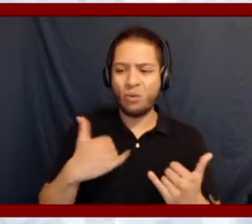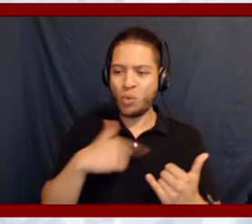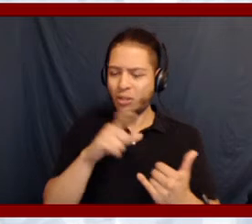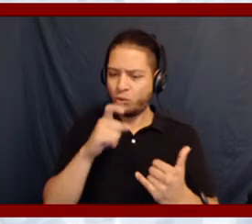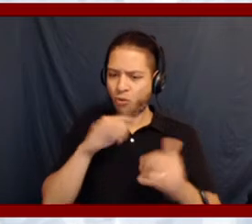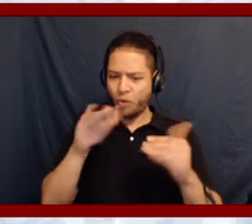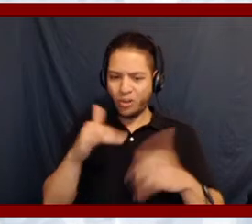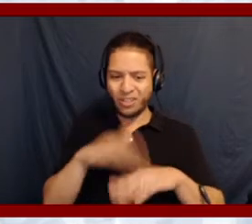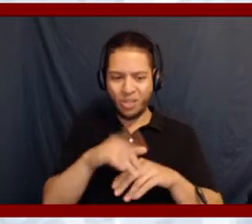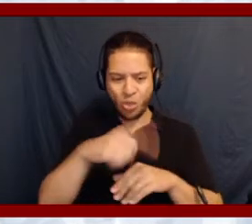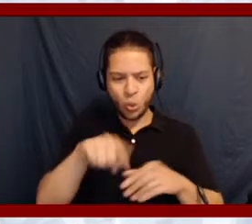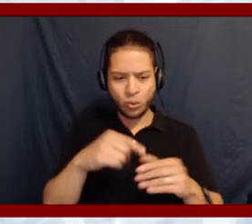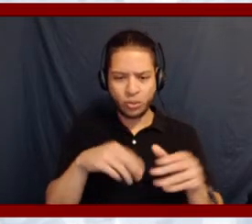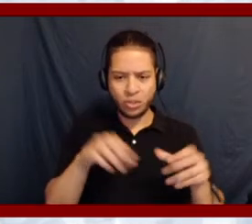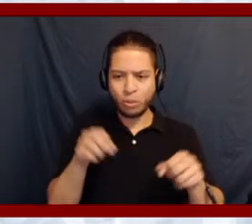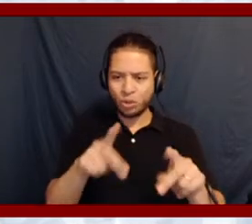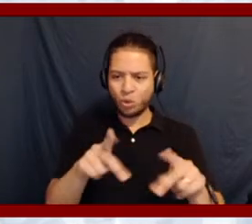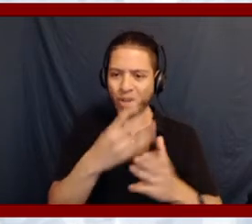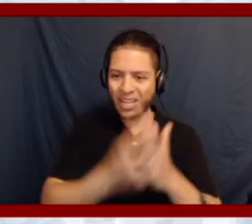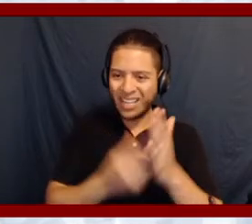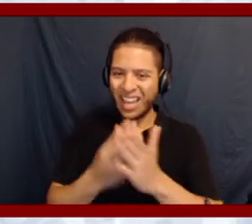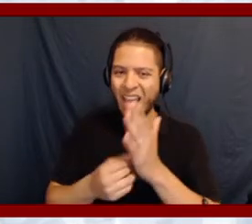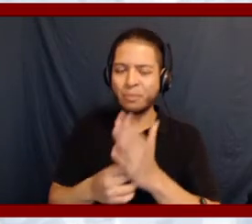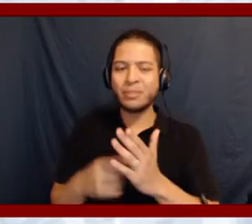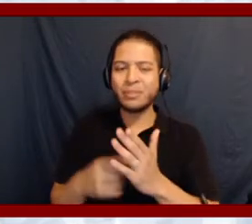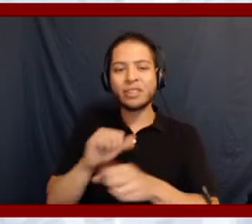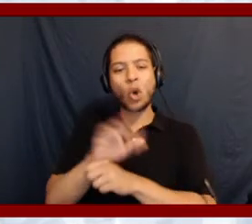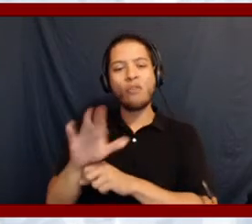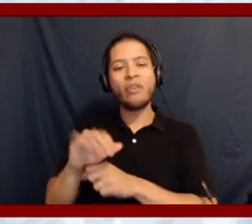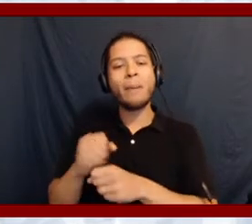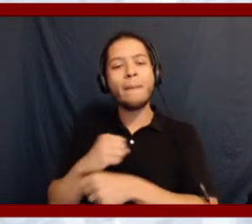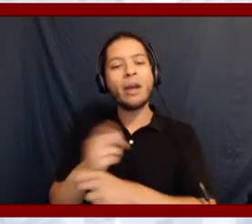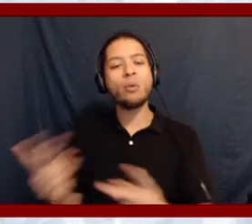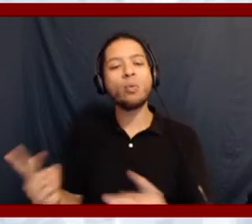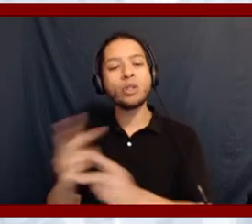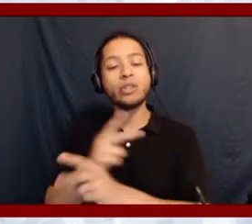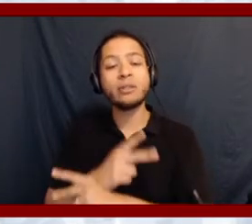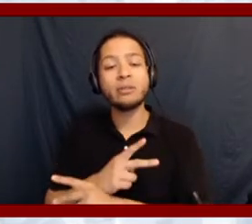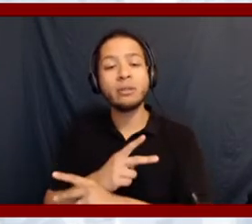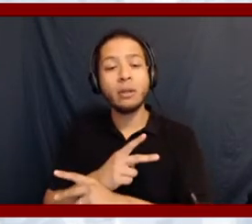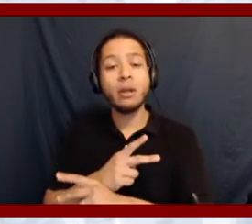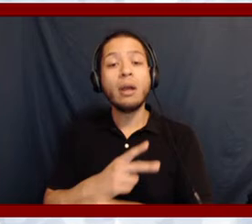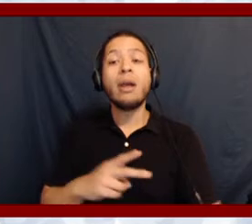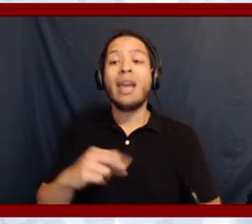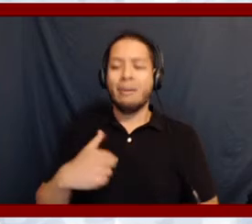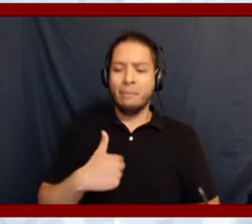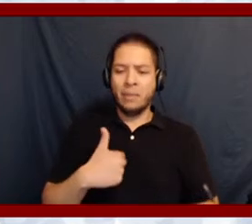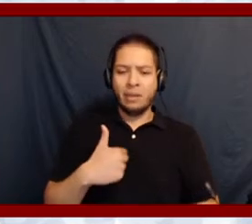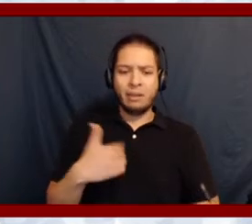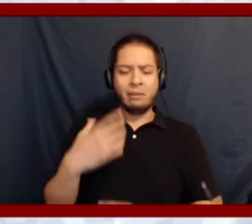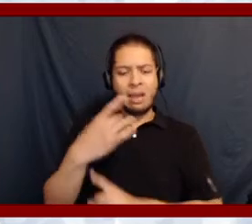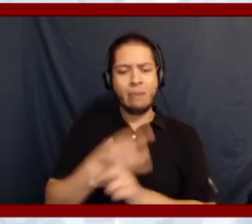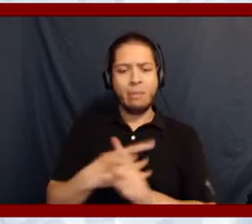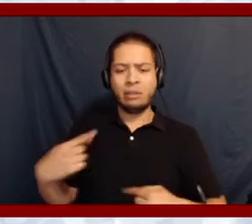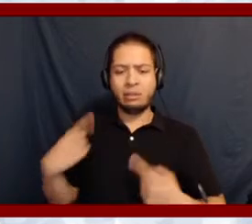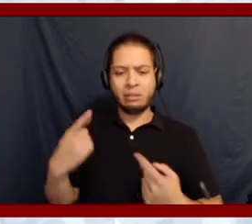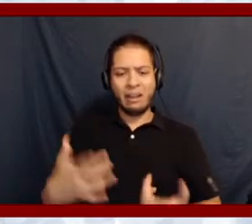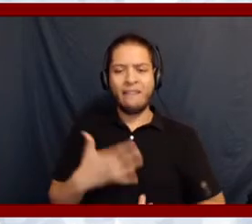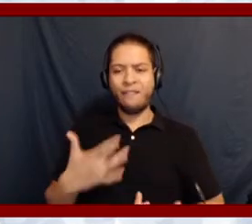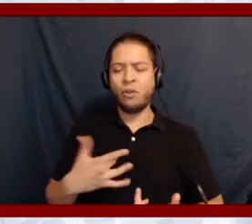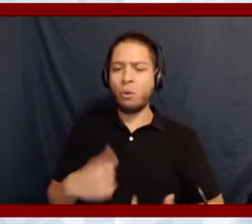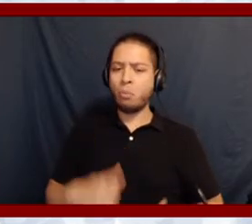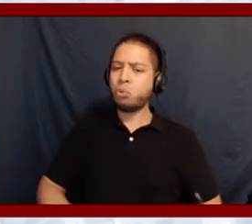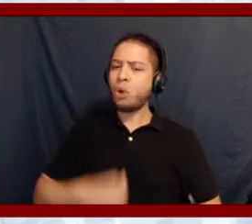pandemic. I'm proud of the work of the department and what they've done over the last 8 months to forgive $1.6